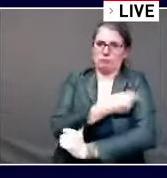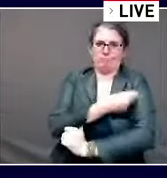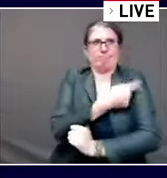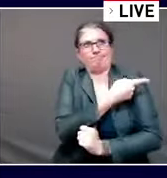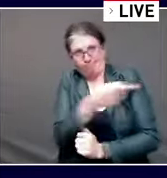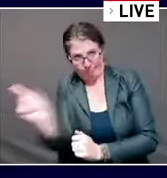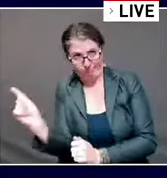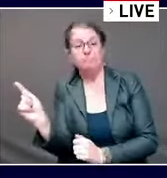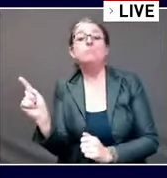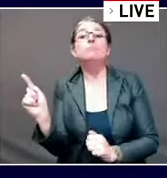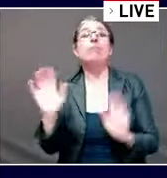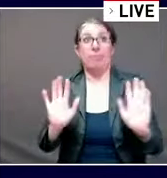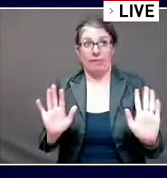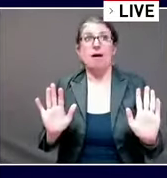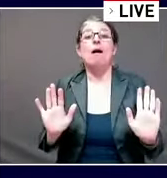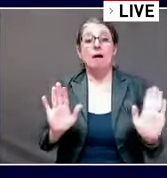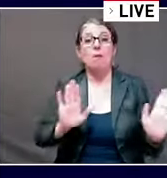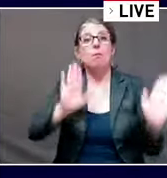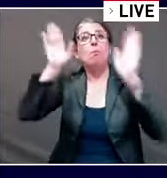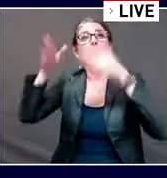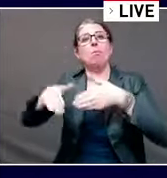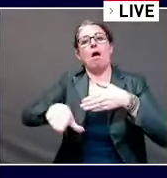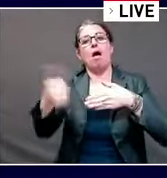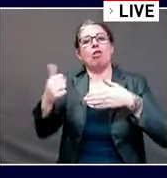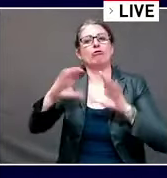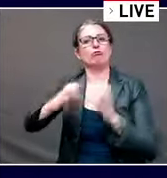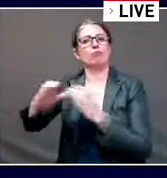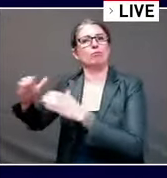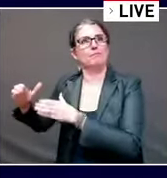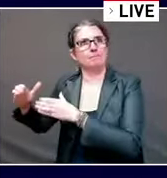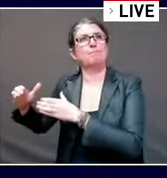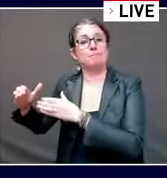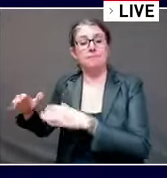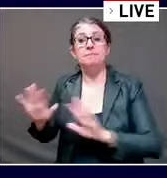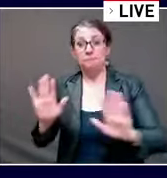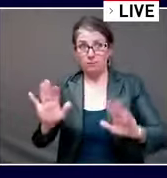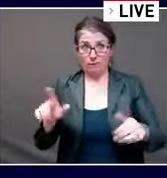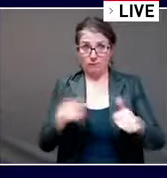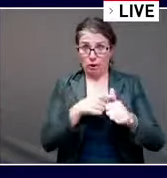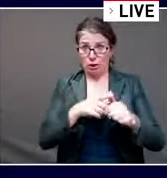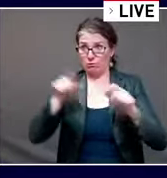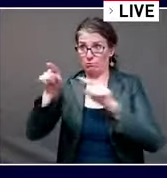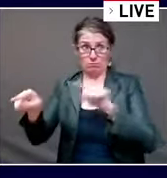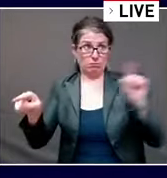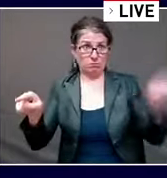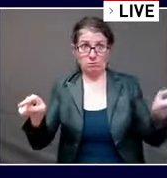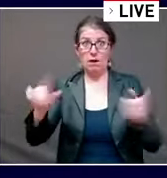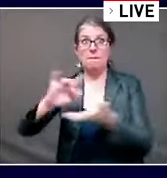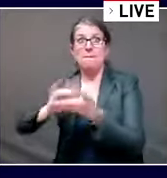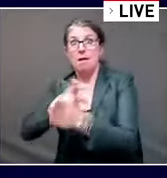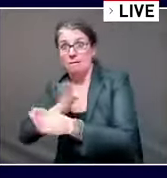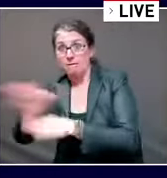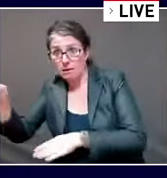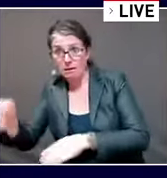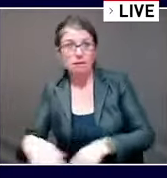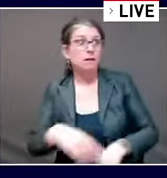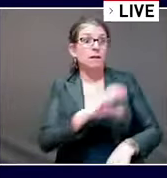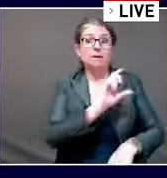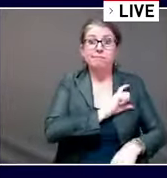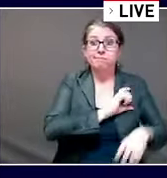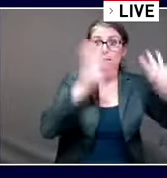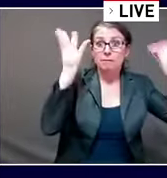vaccine force. That's one of the reasons why having them be first in line for the vaccine is critical. But more